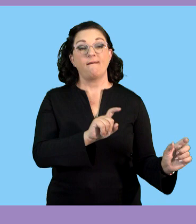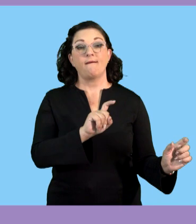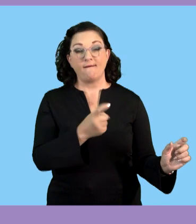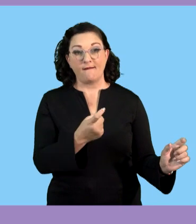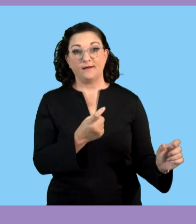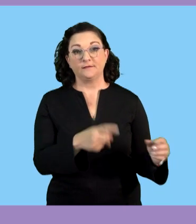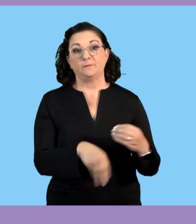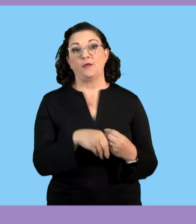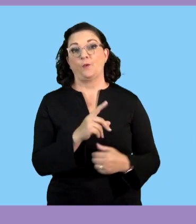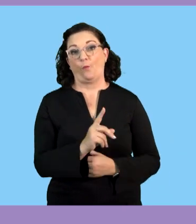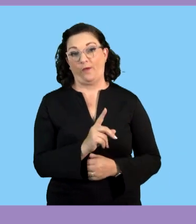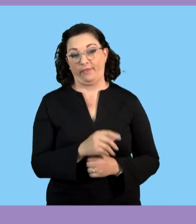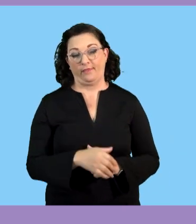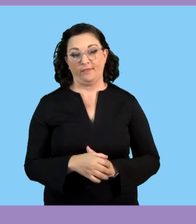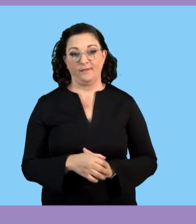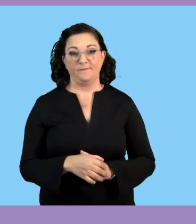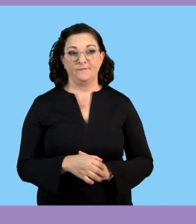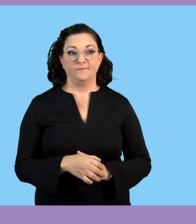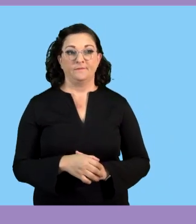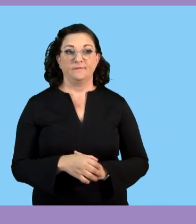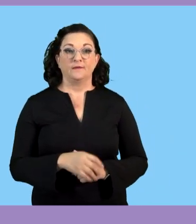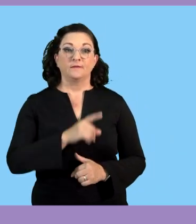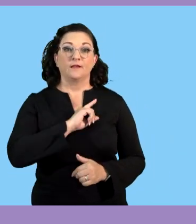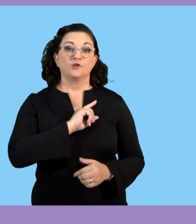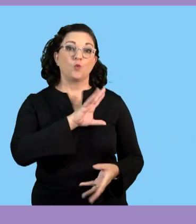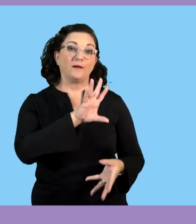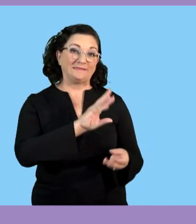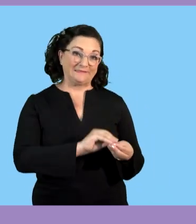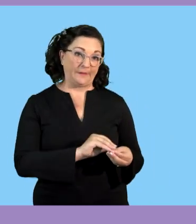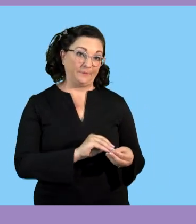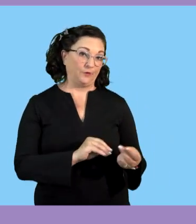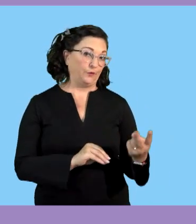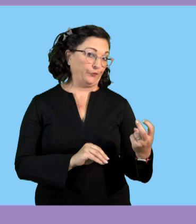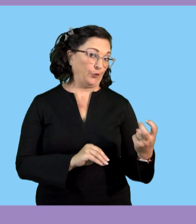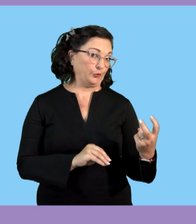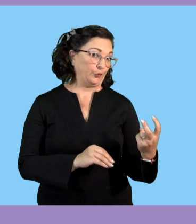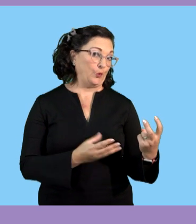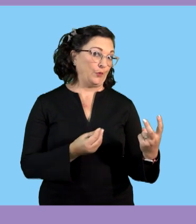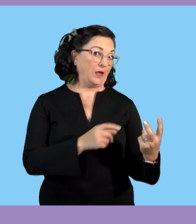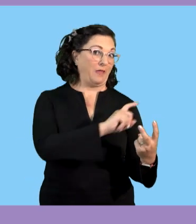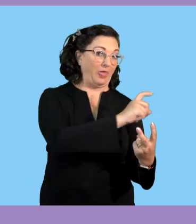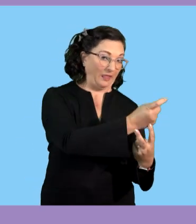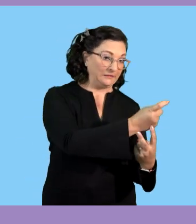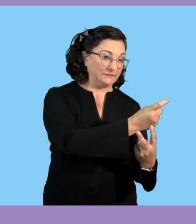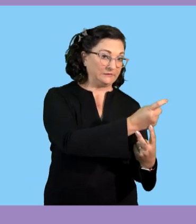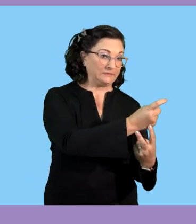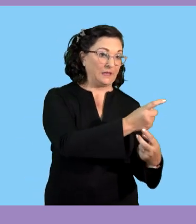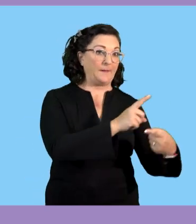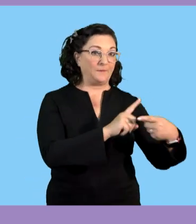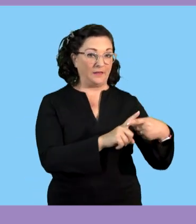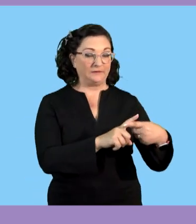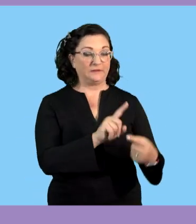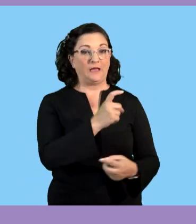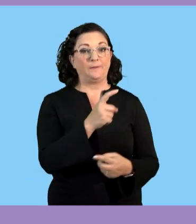same x, and we add 1 to it. So the sum of 2 numbers, there's x plus 1 is